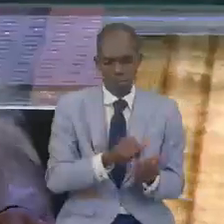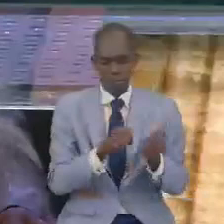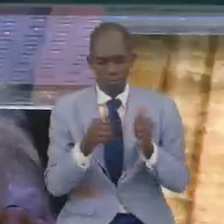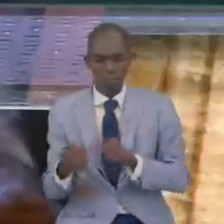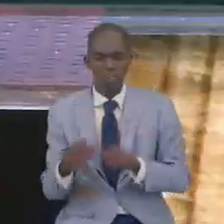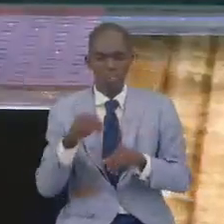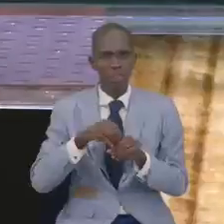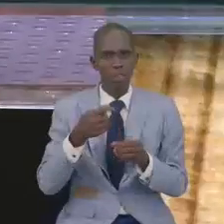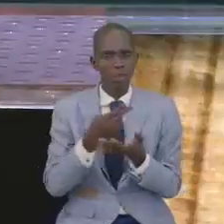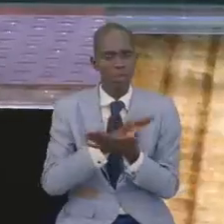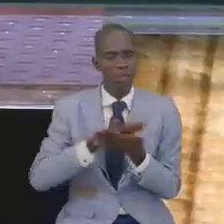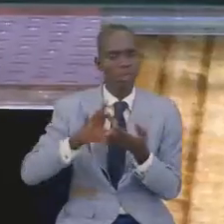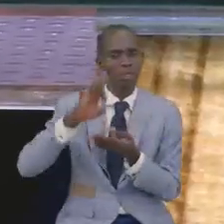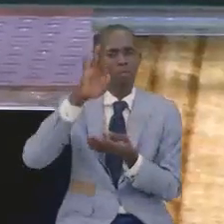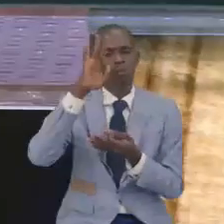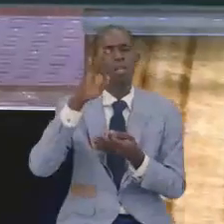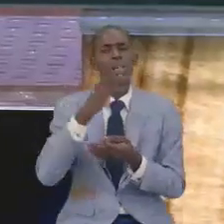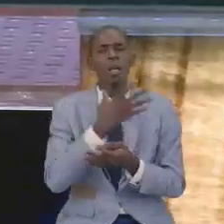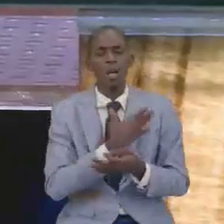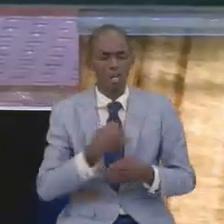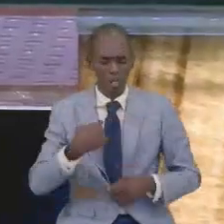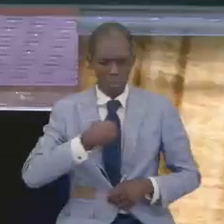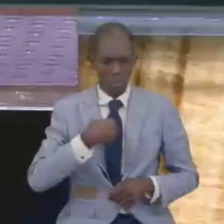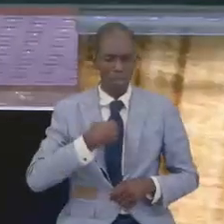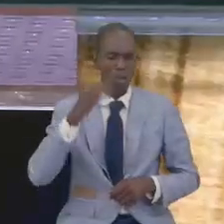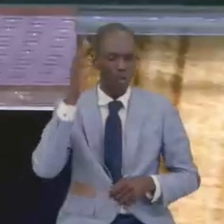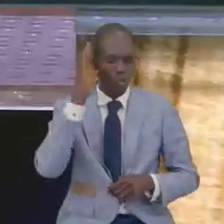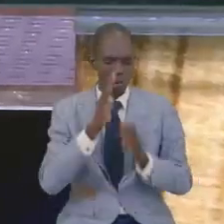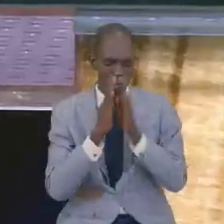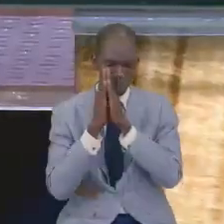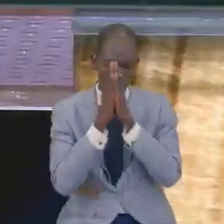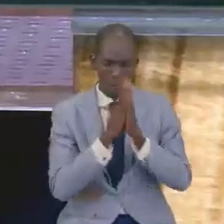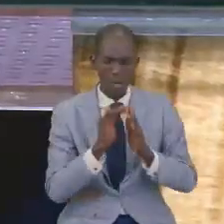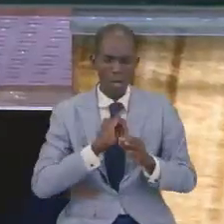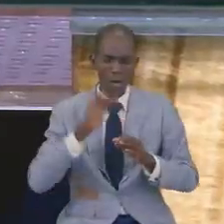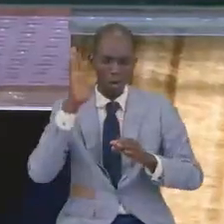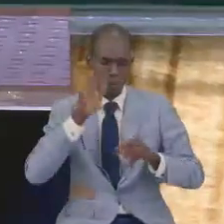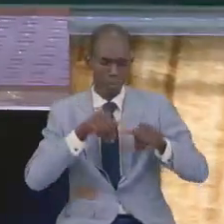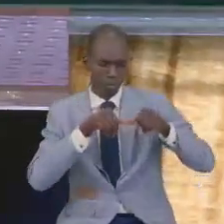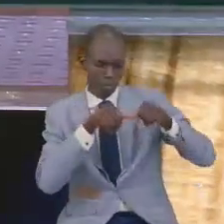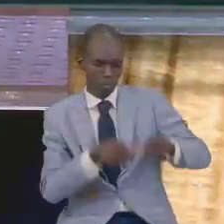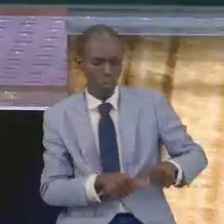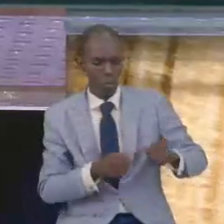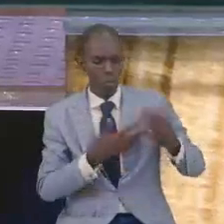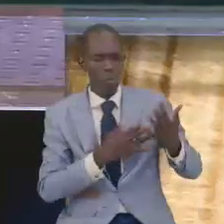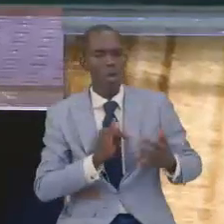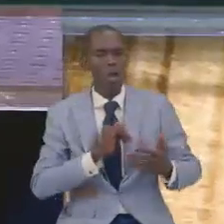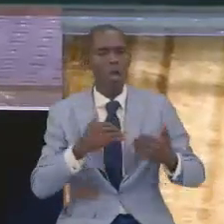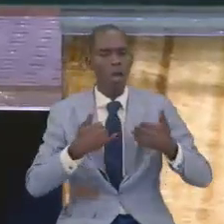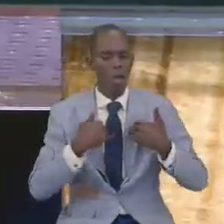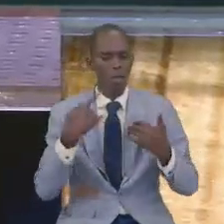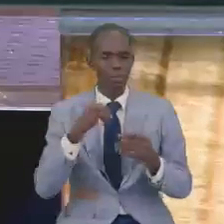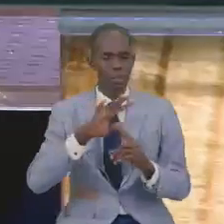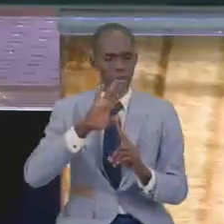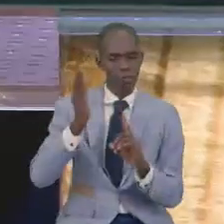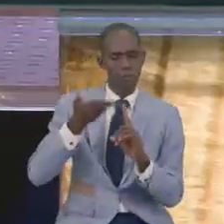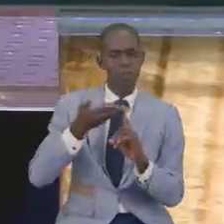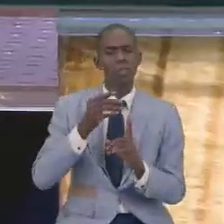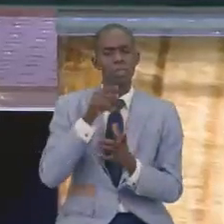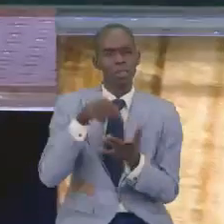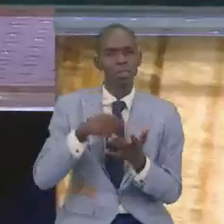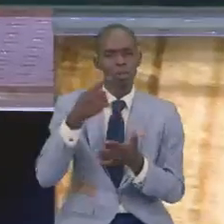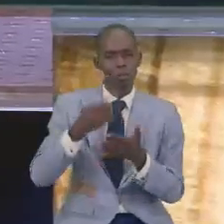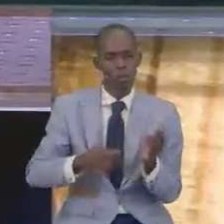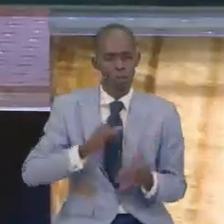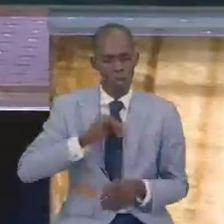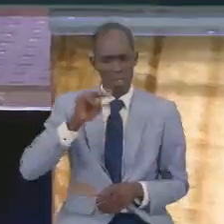in the Holy Ghost, and I will pray, I will tarry, I have the conviction, this is what I need to